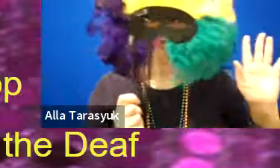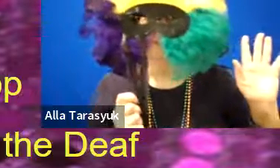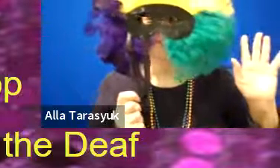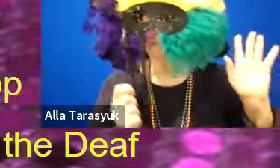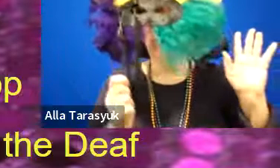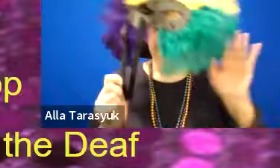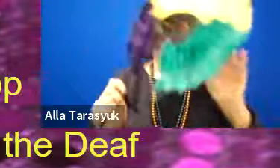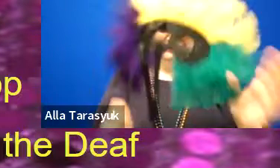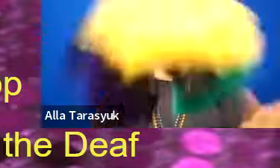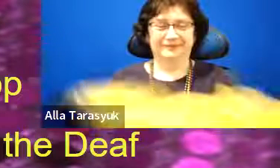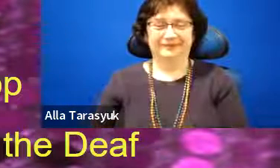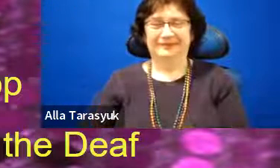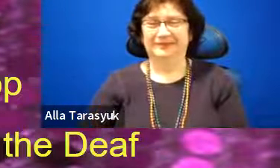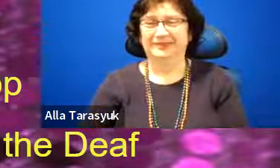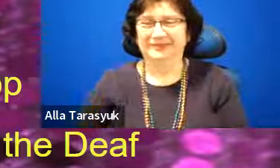Hey.